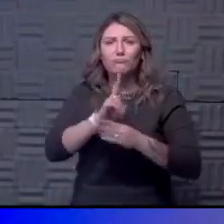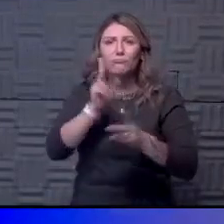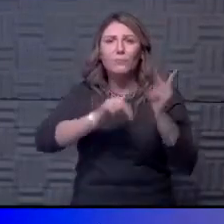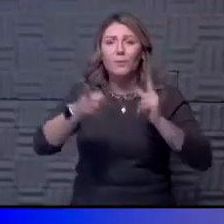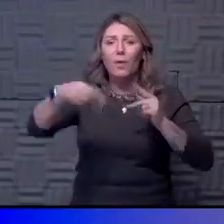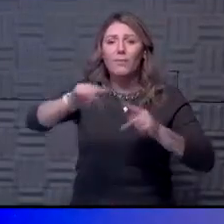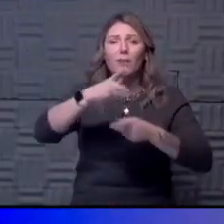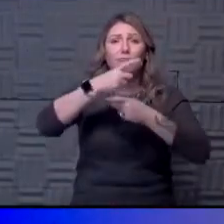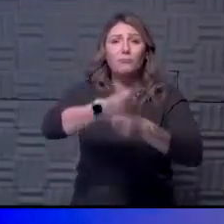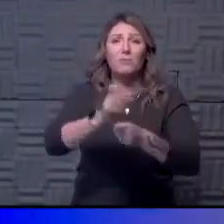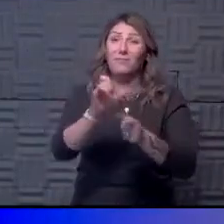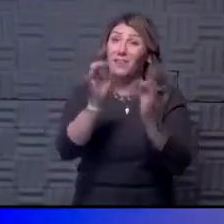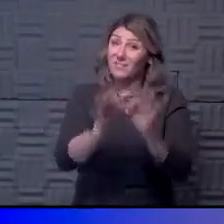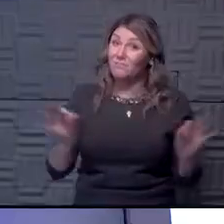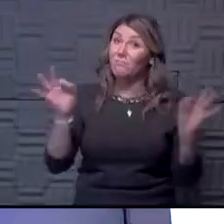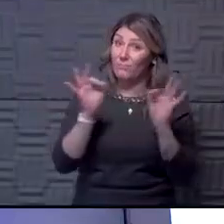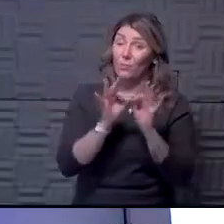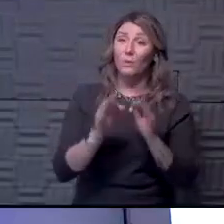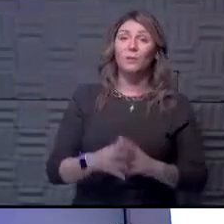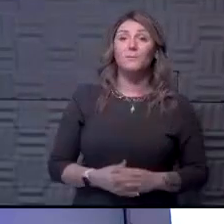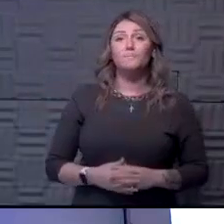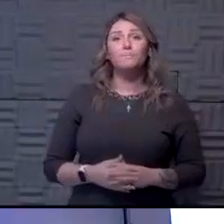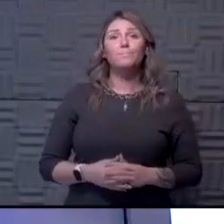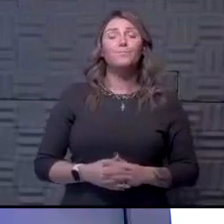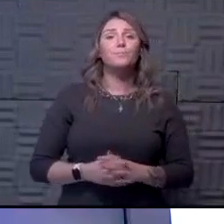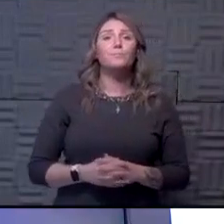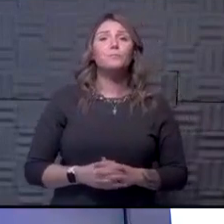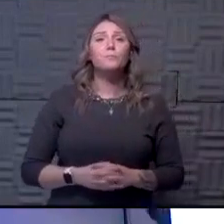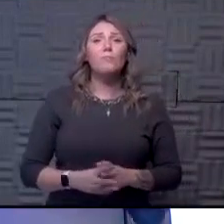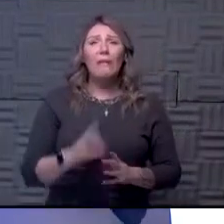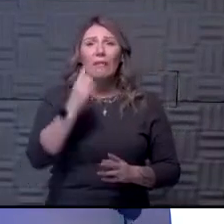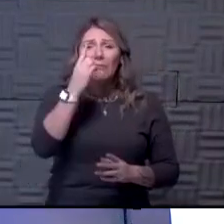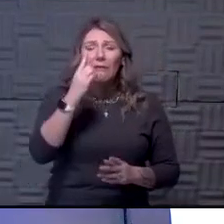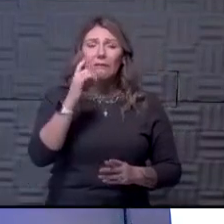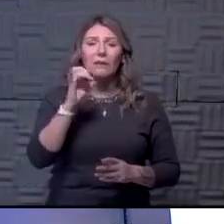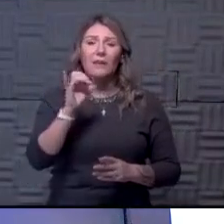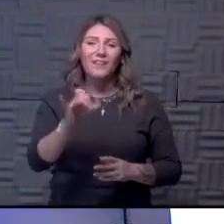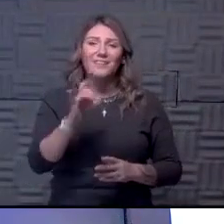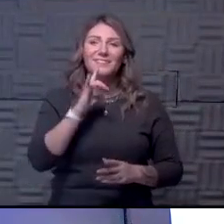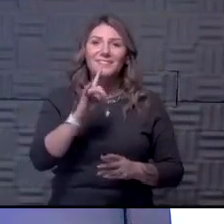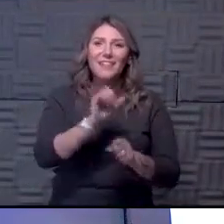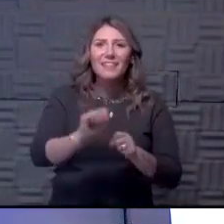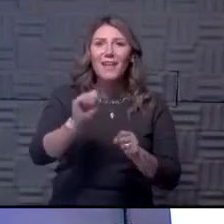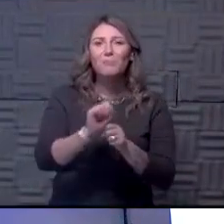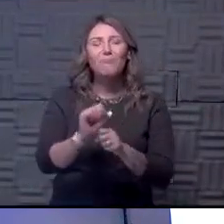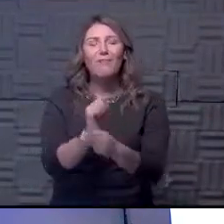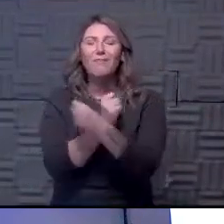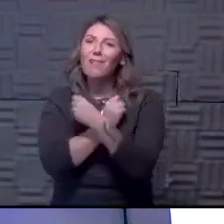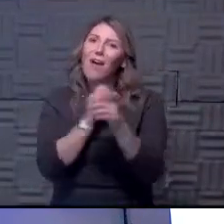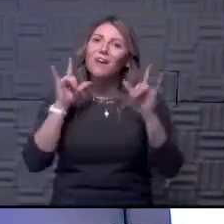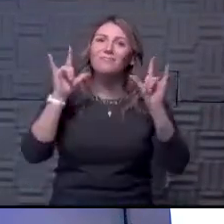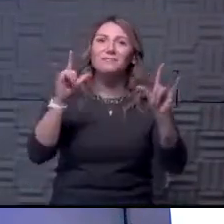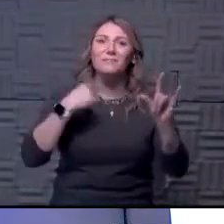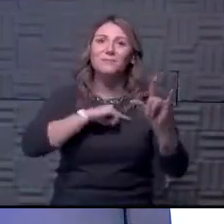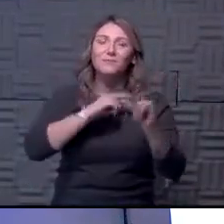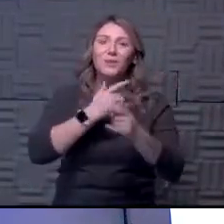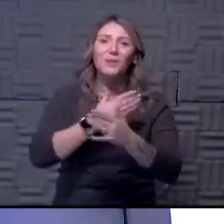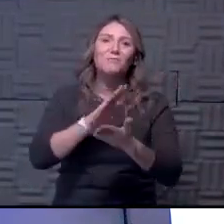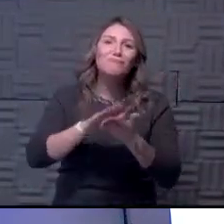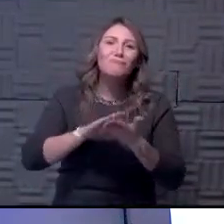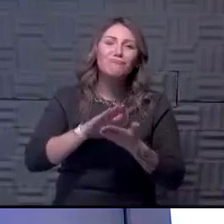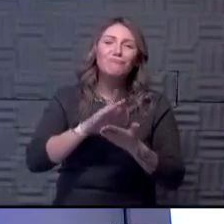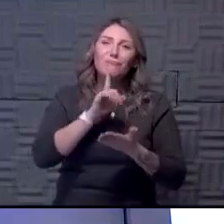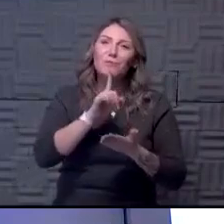because that is important. I think it's a labor of love, and we appreciate the love you all show for the communities